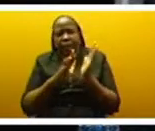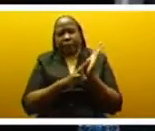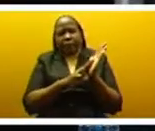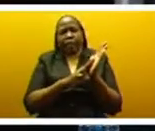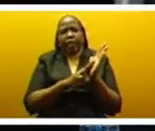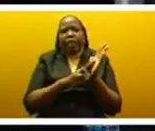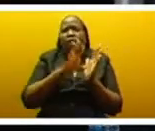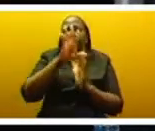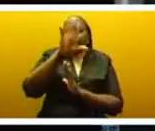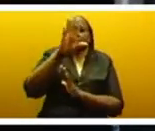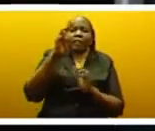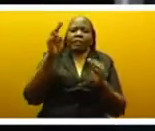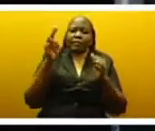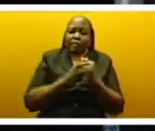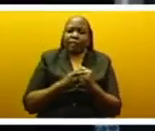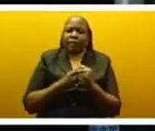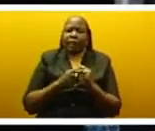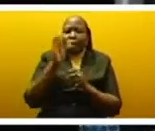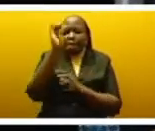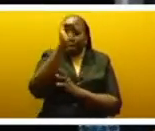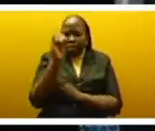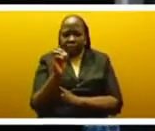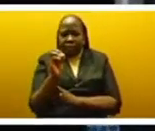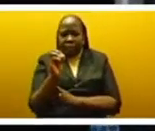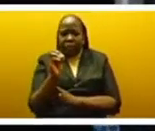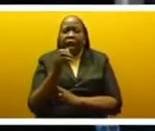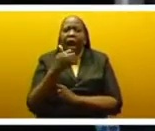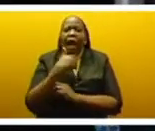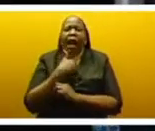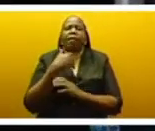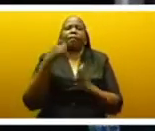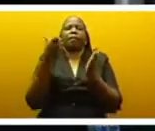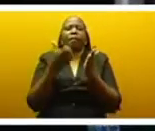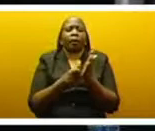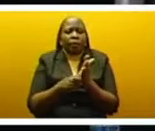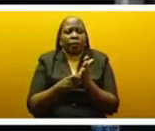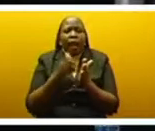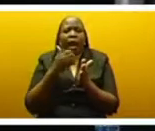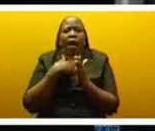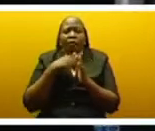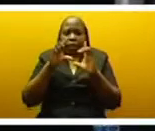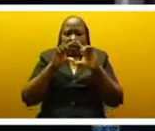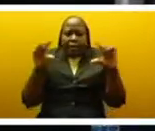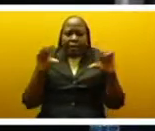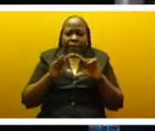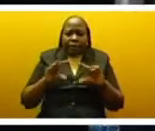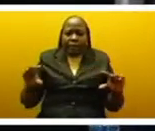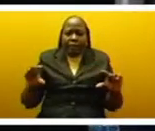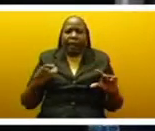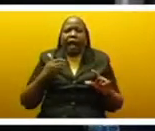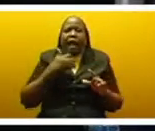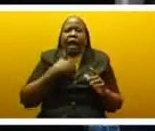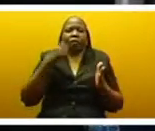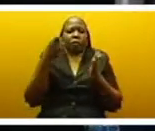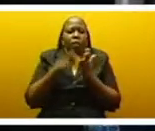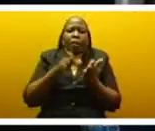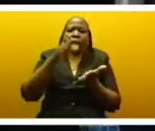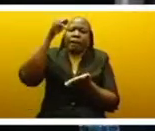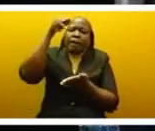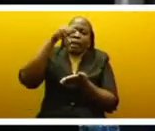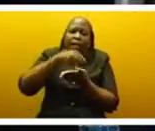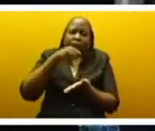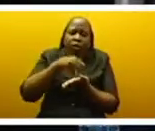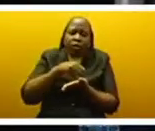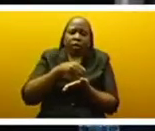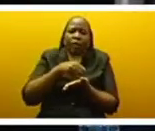forms, 8 have irregularities, have gaps, have problems, including the fact that